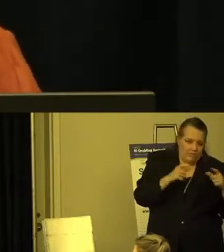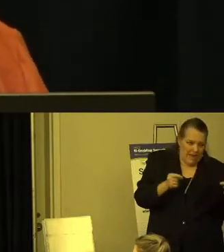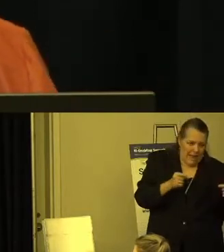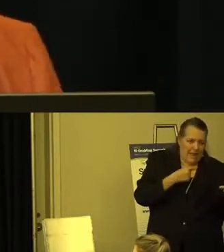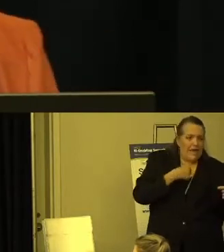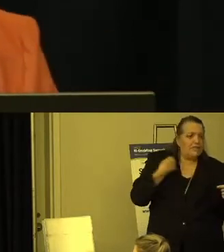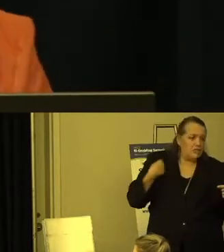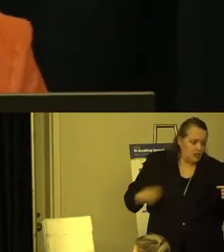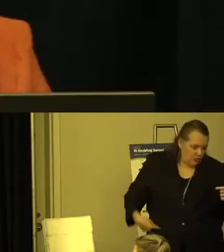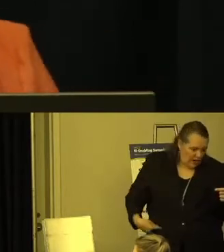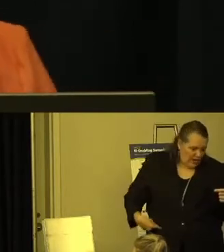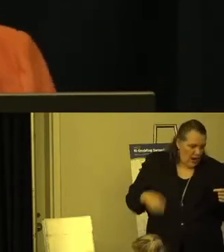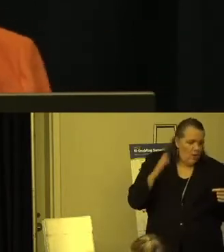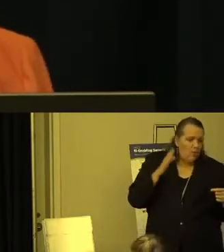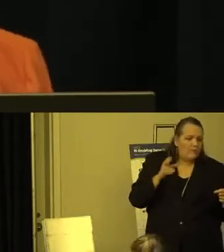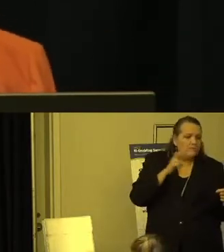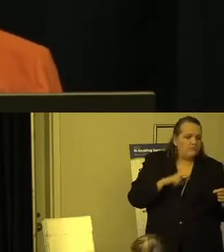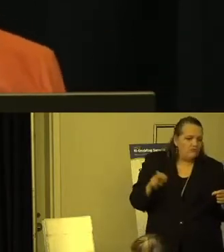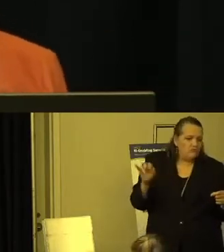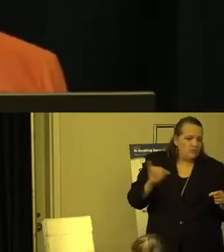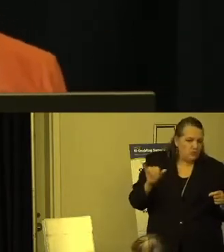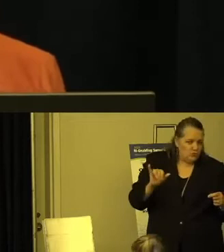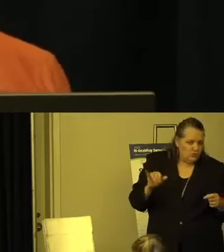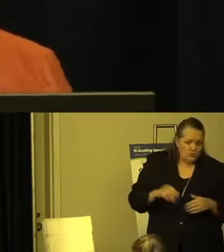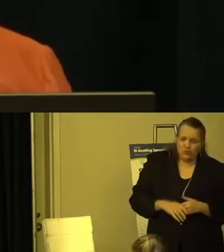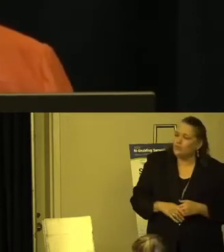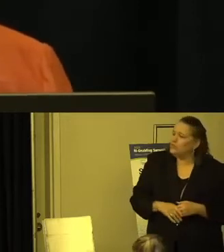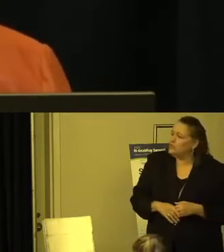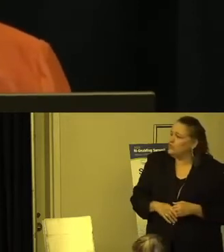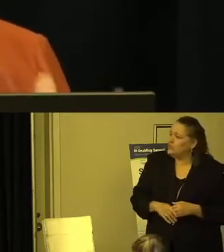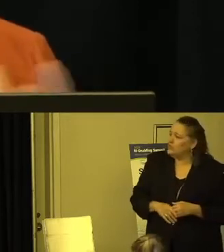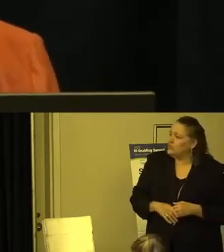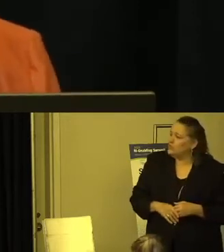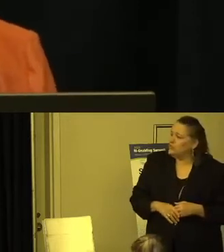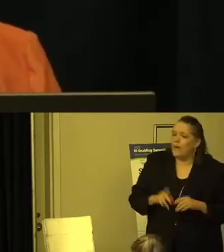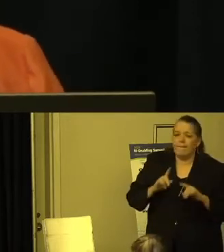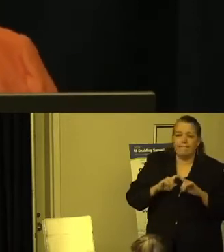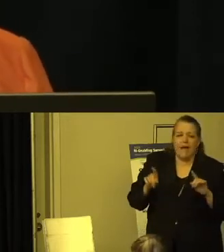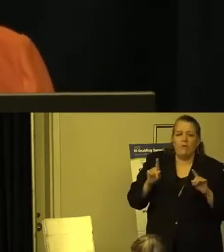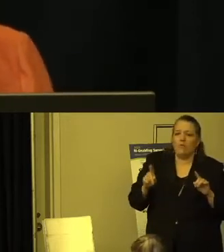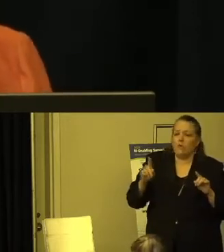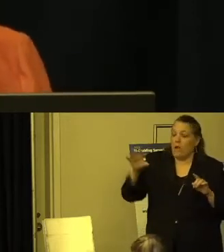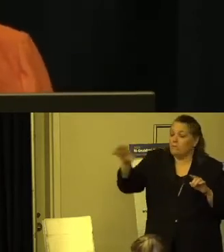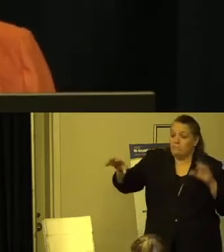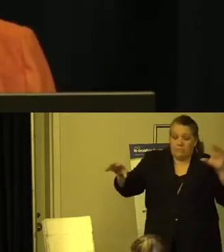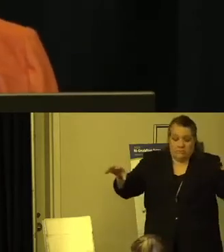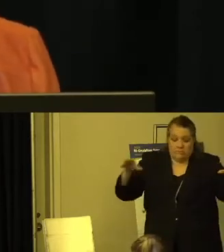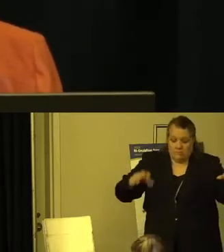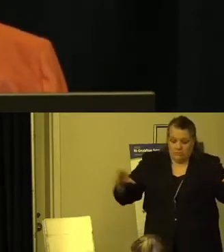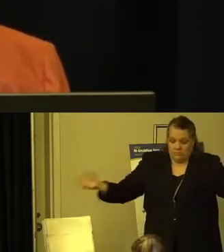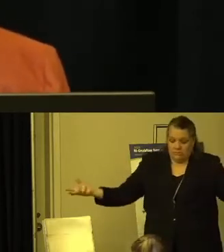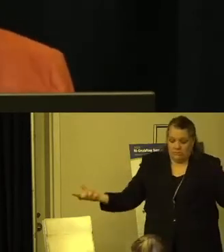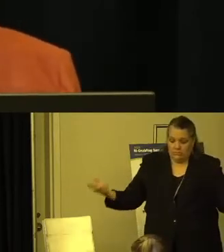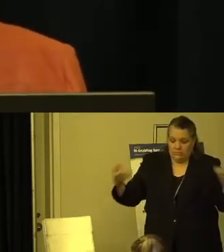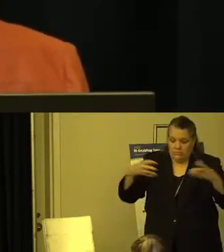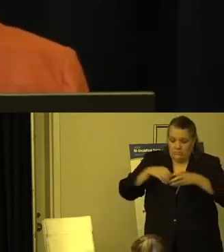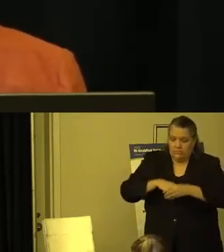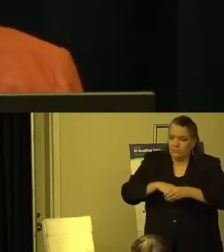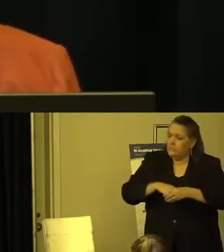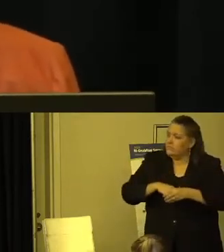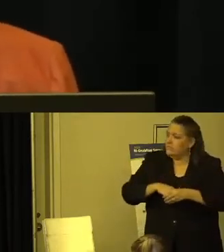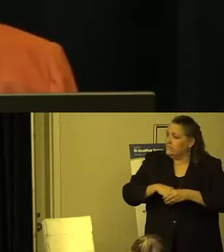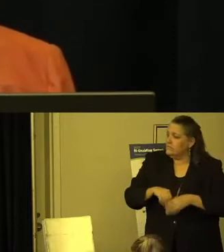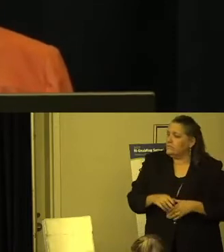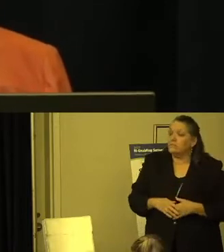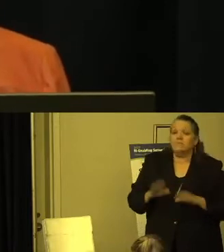China. Those will be doing their transitions, some on their own time. But the idea is to reconsolidate the organization. There is actually a new